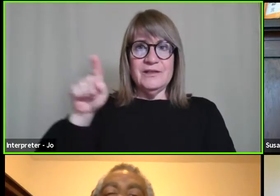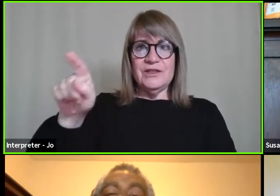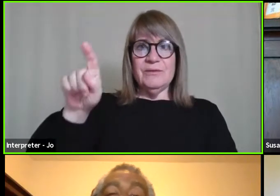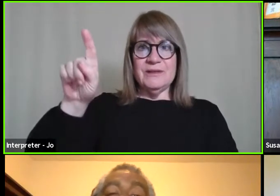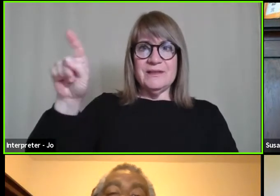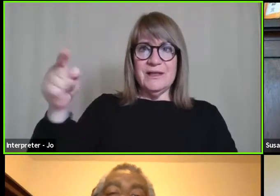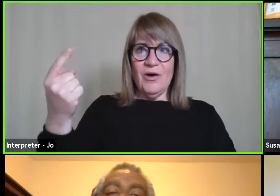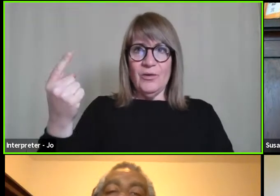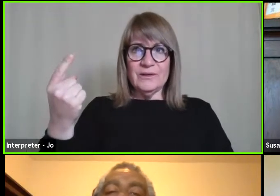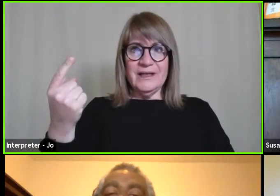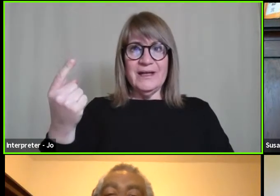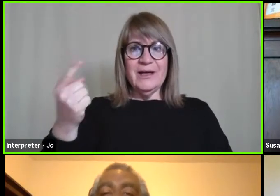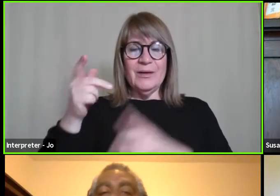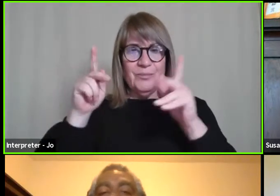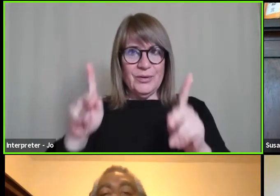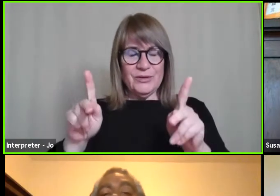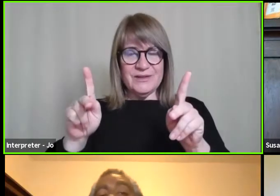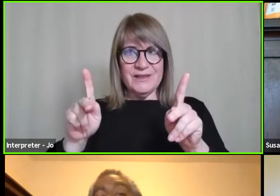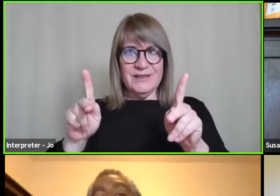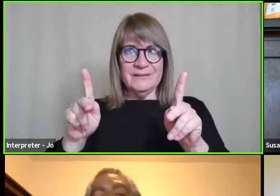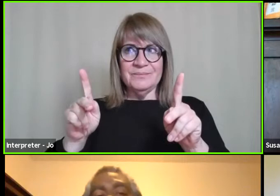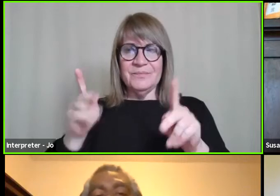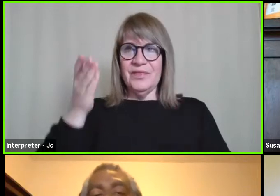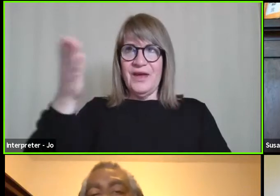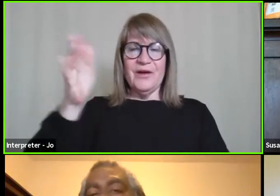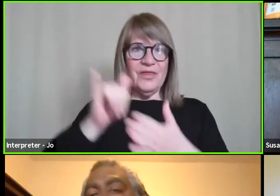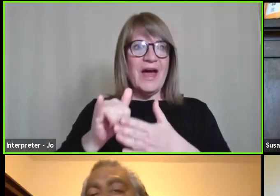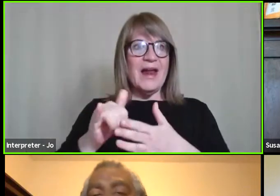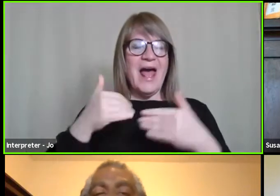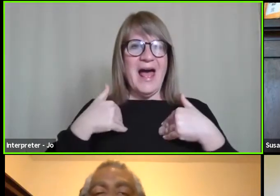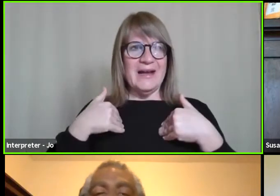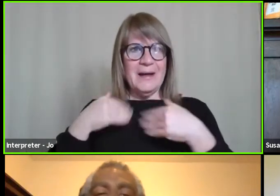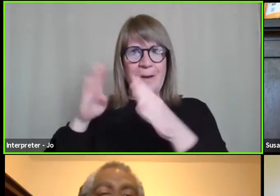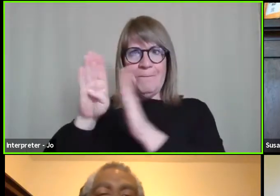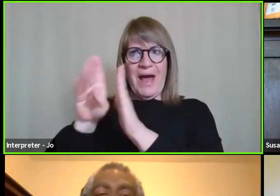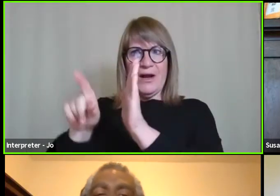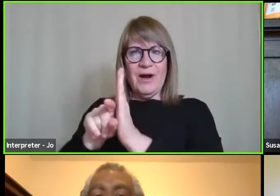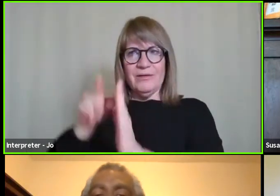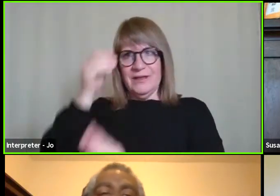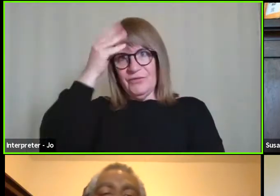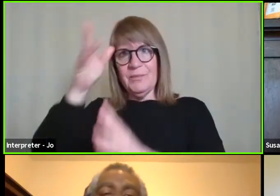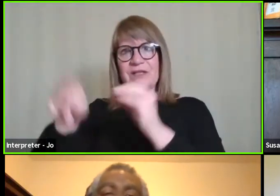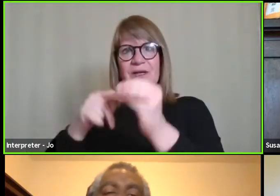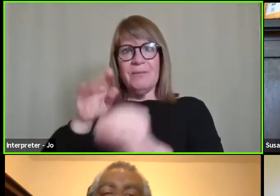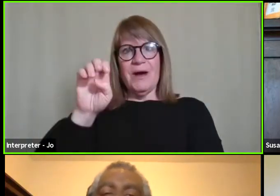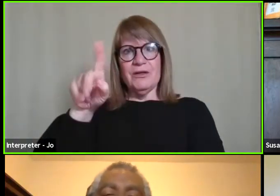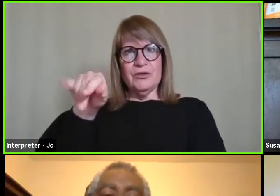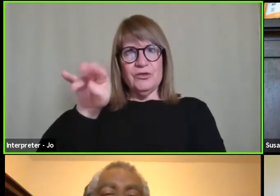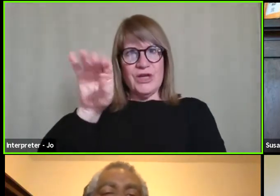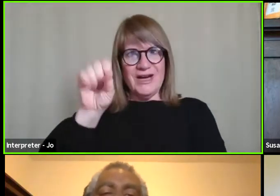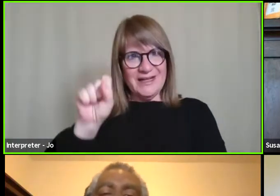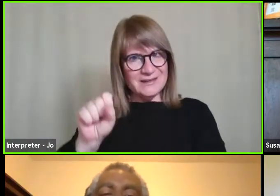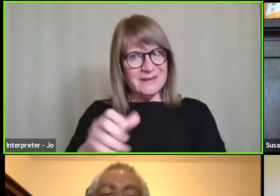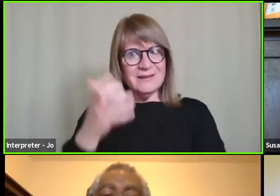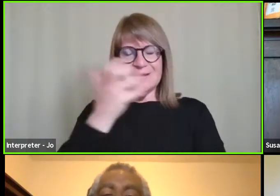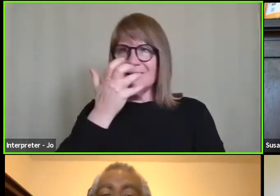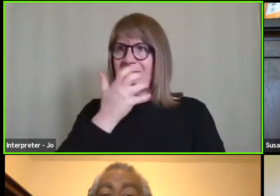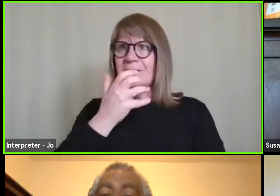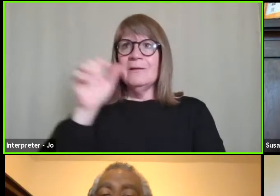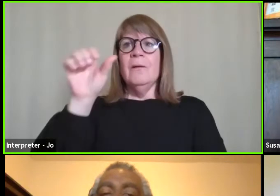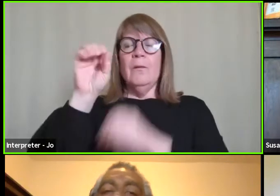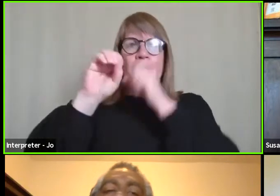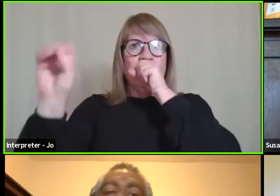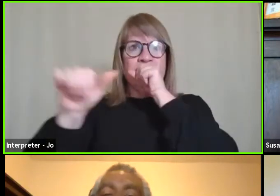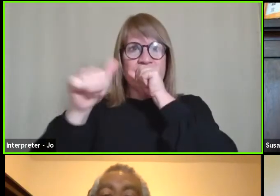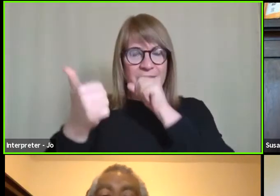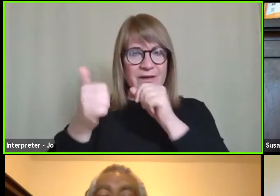to that conversation prior to that and so i do think that there's something really powerful and profound about starting these conversations earlier and